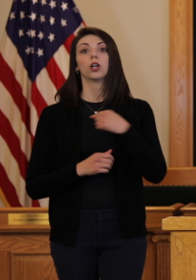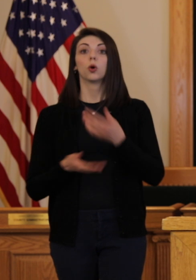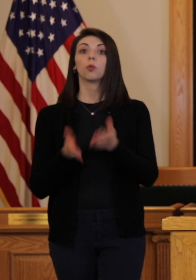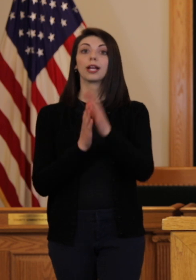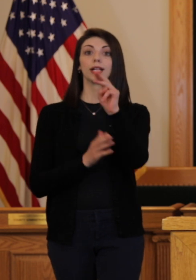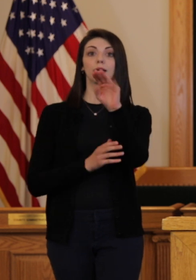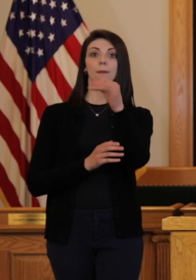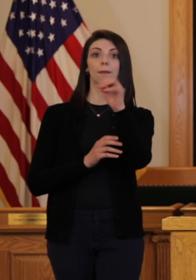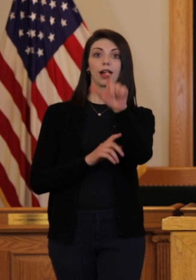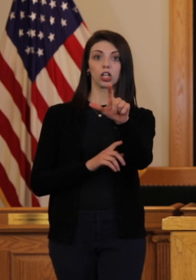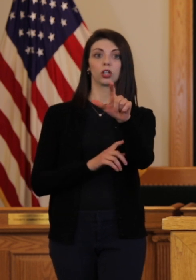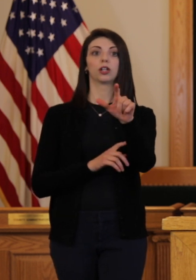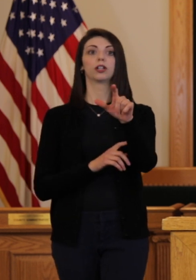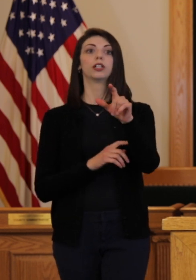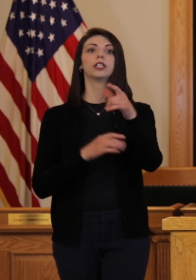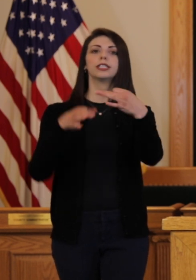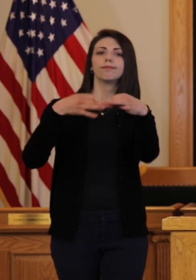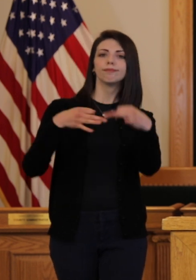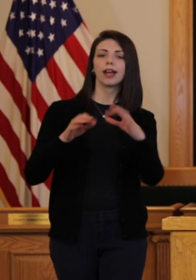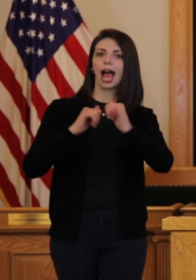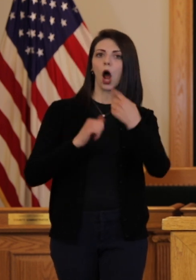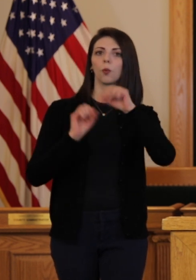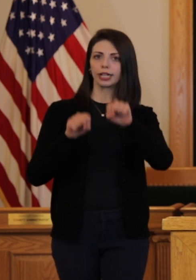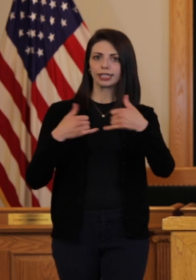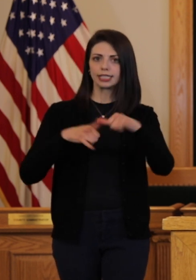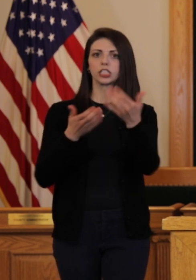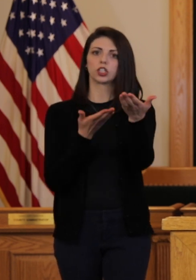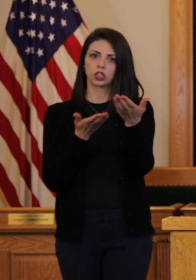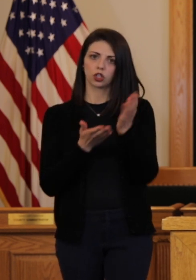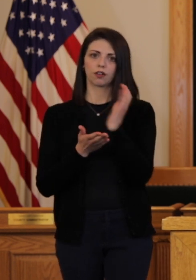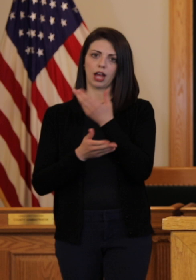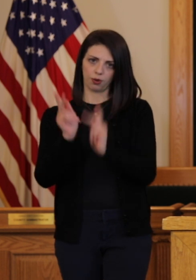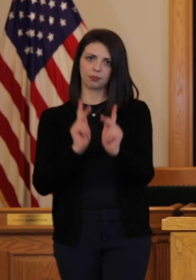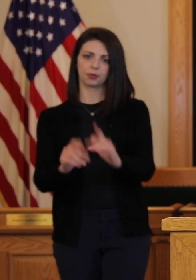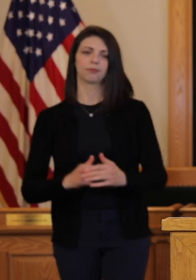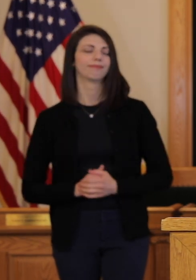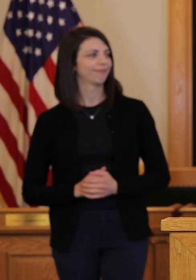Backus today to tell us how citizens are being served through the County Clerk's office. Michael?